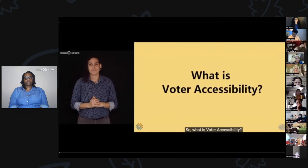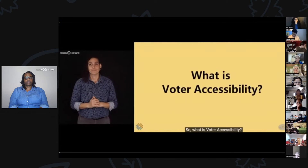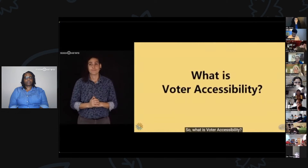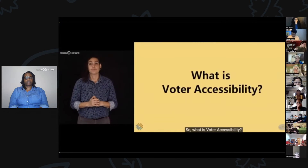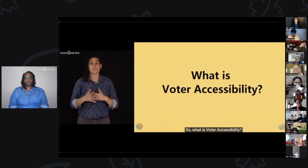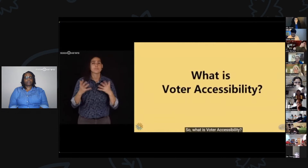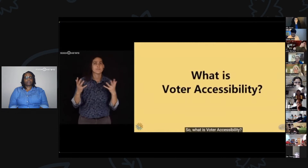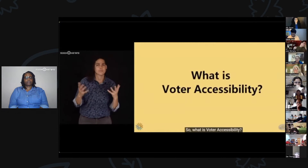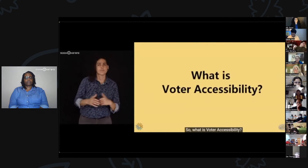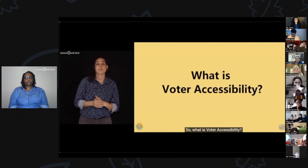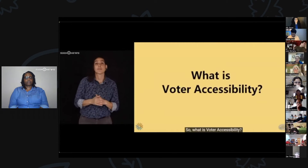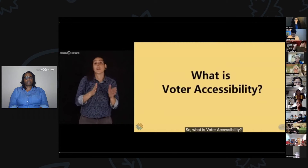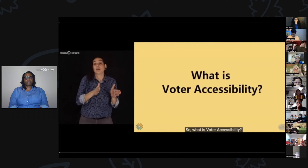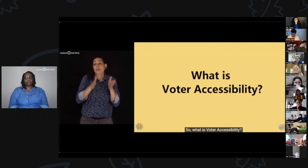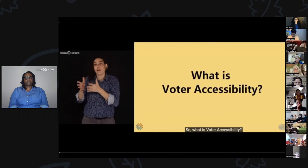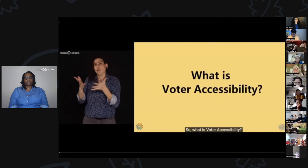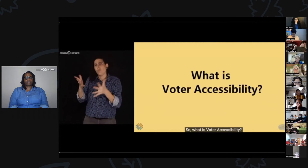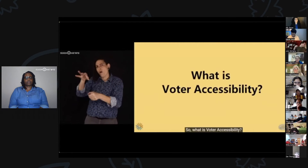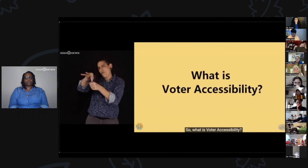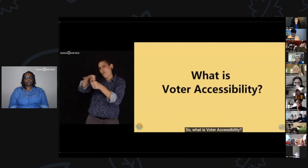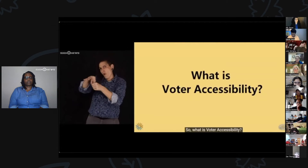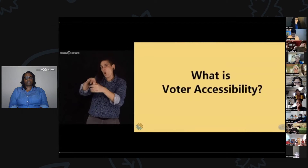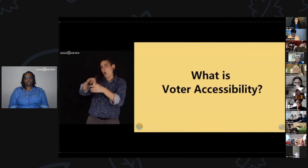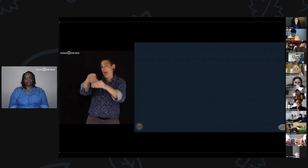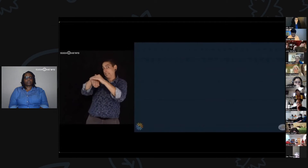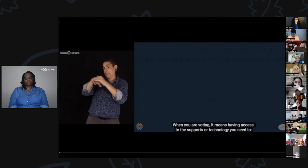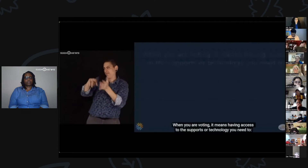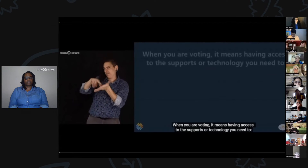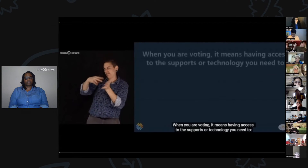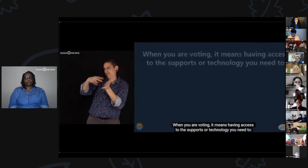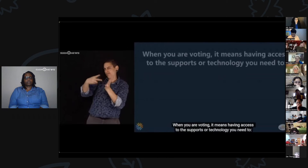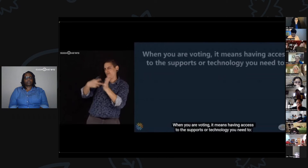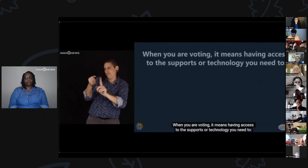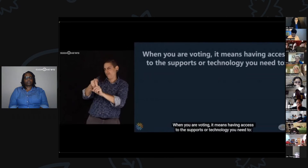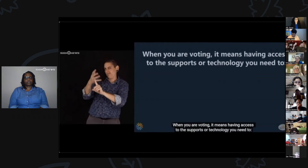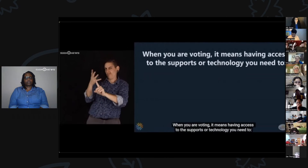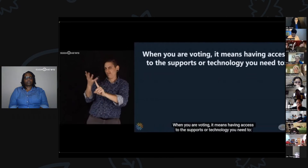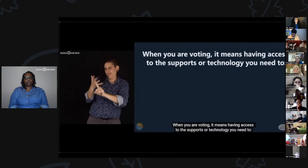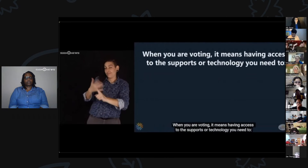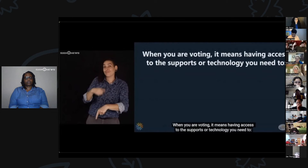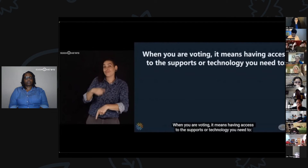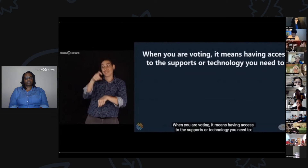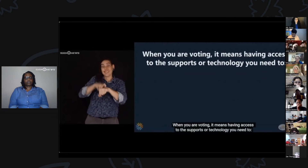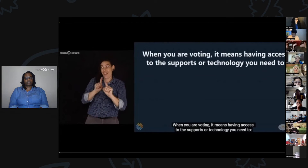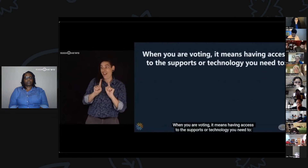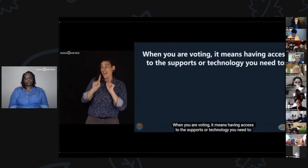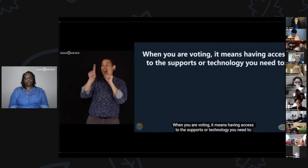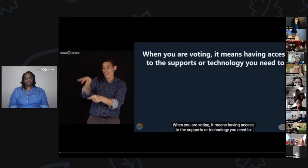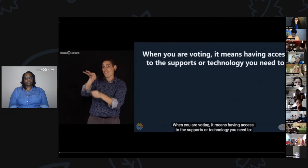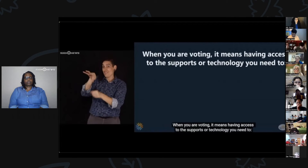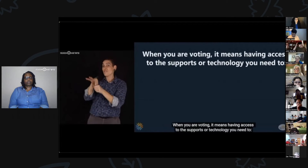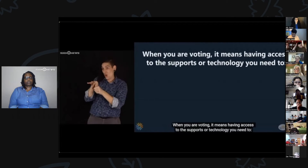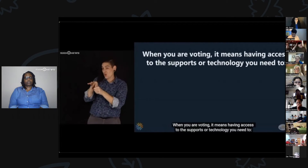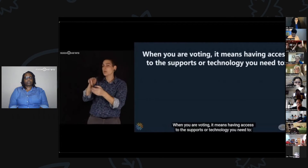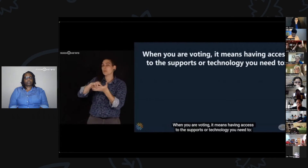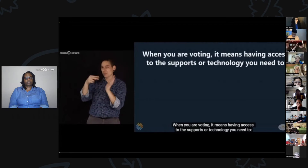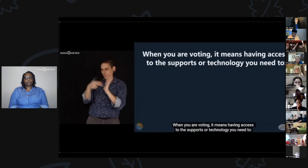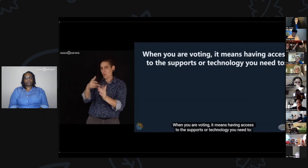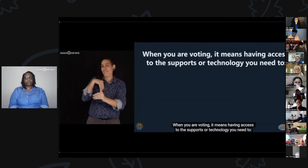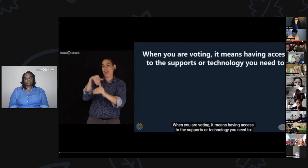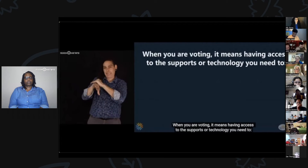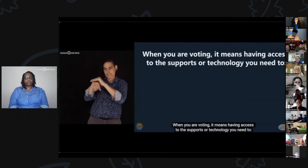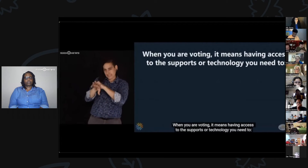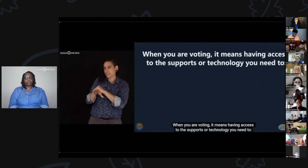So what is for accessibility? When you are voting, it means